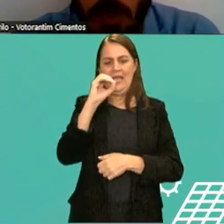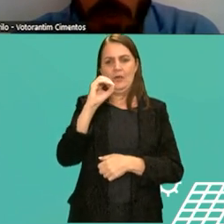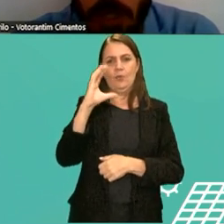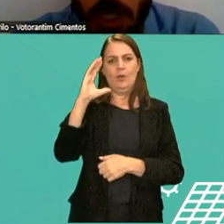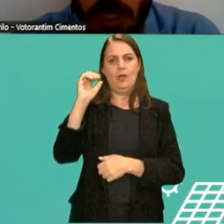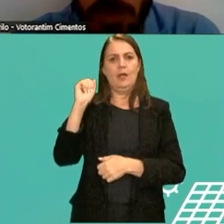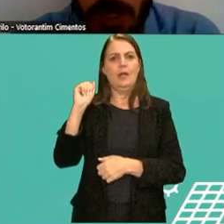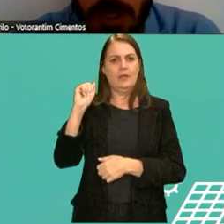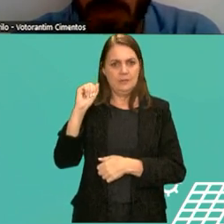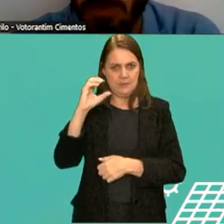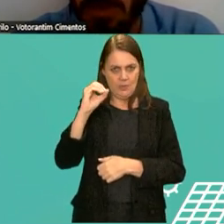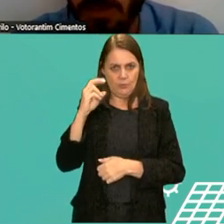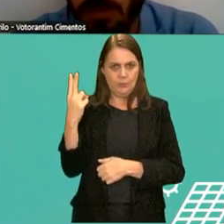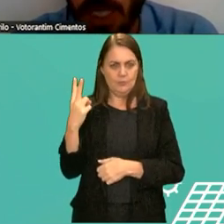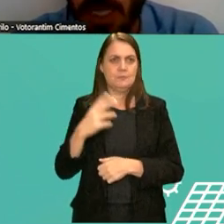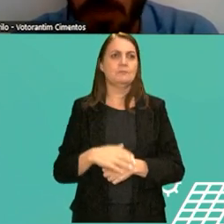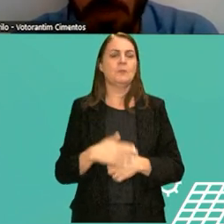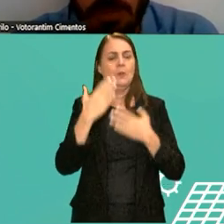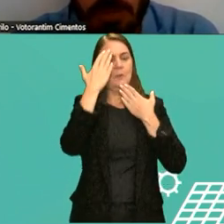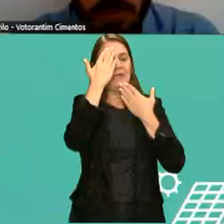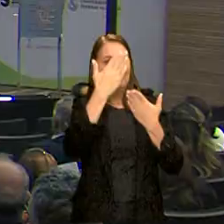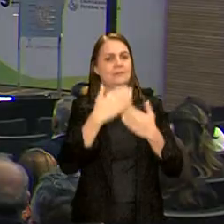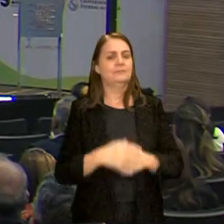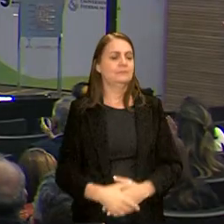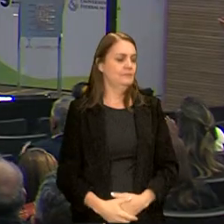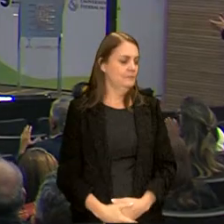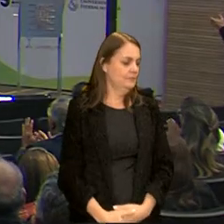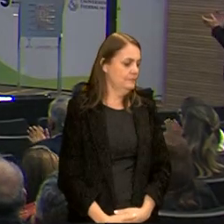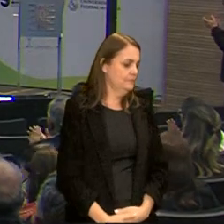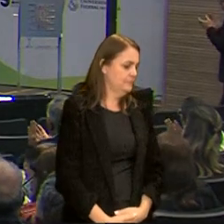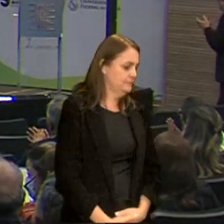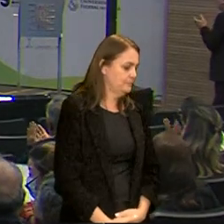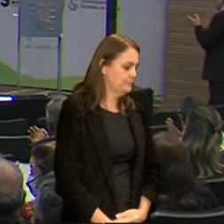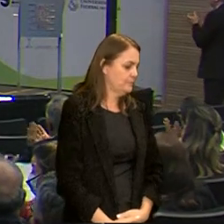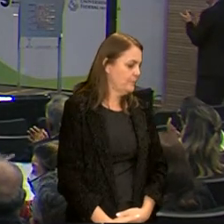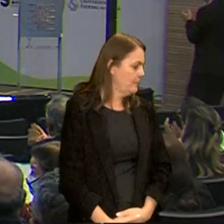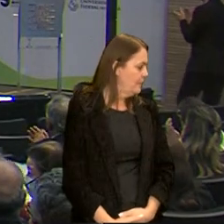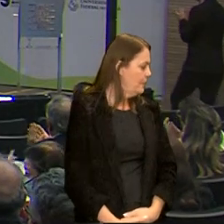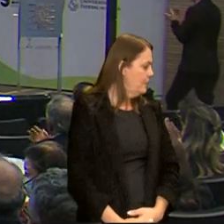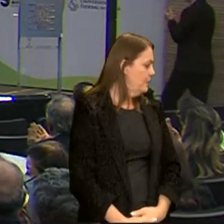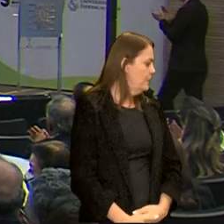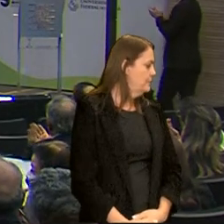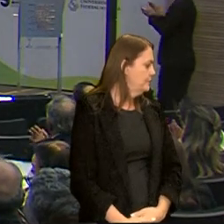share all our knowledge with you.